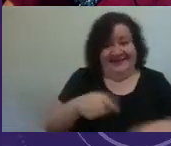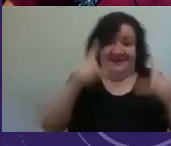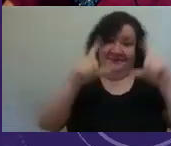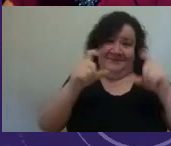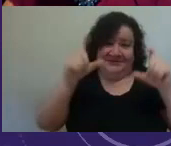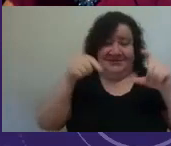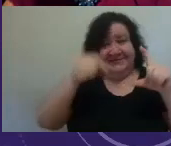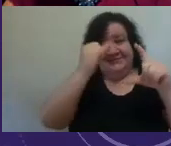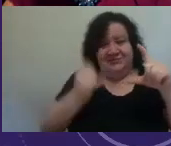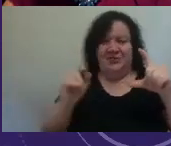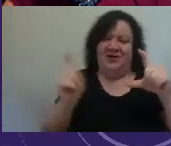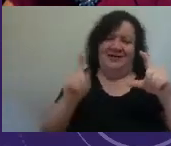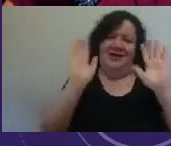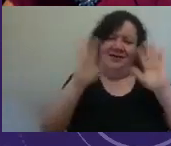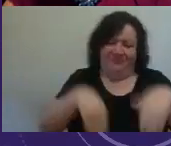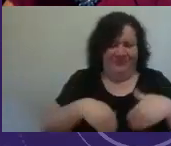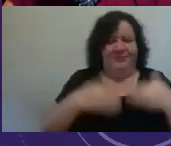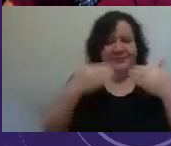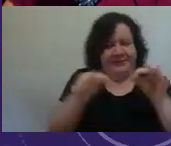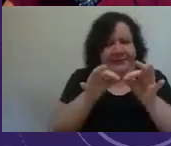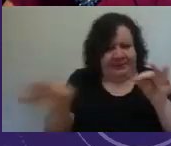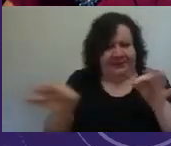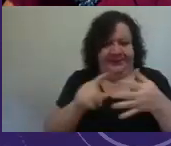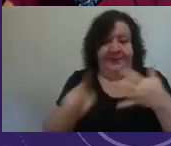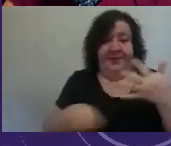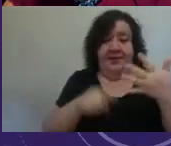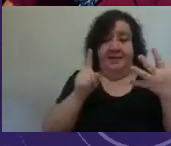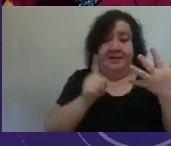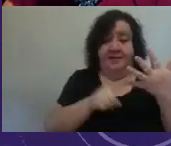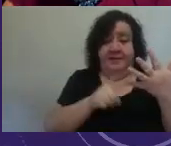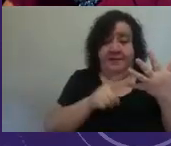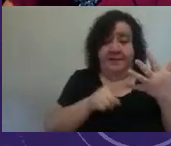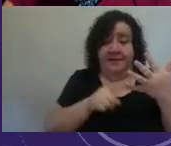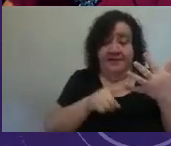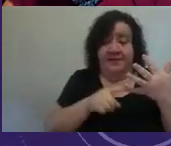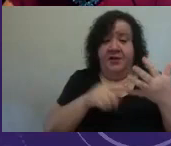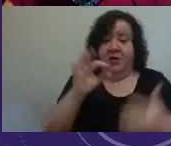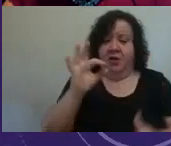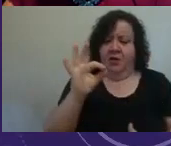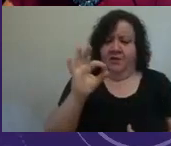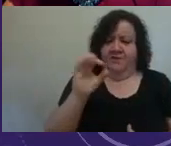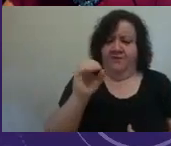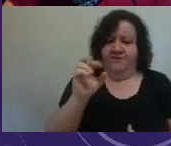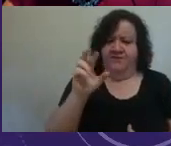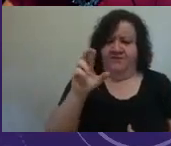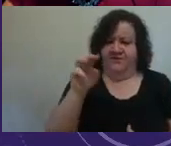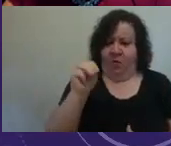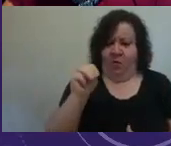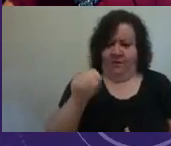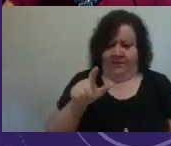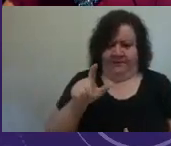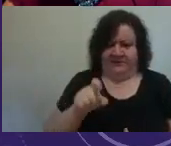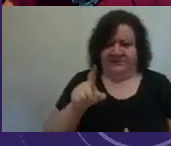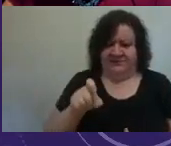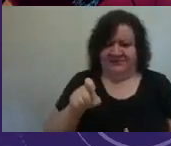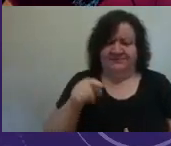5, don't neglect form buttons. So if there's a button on your website that says click here, learn here,